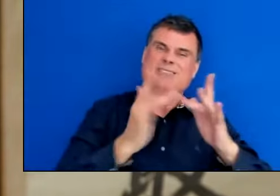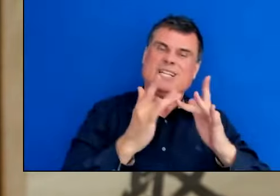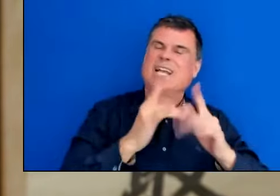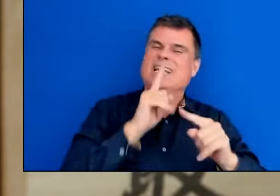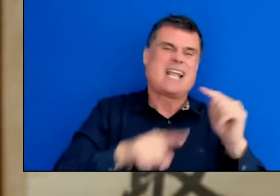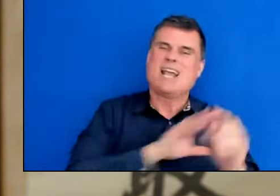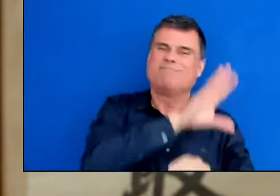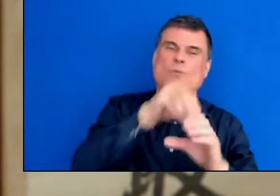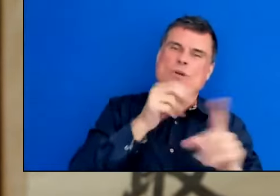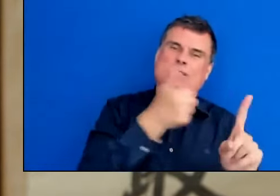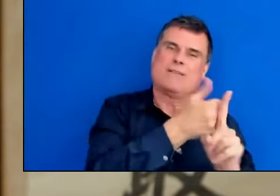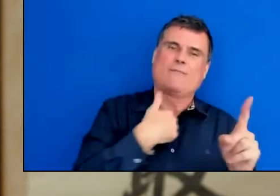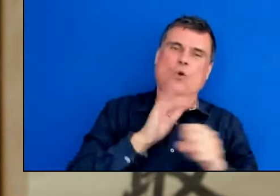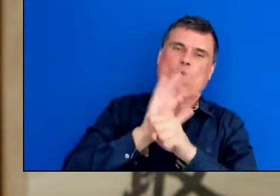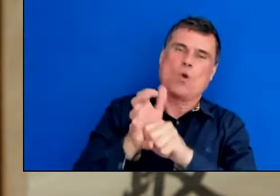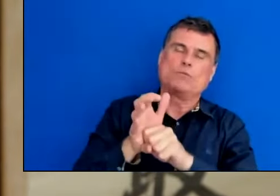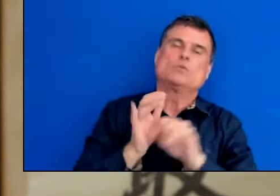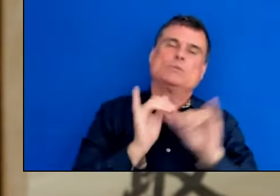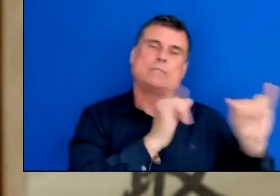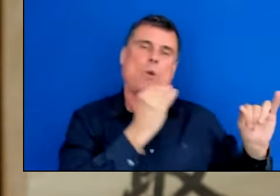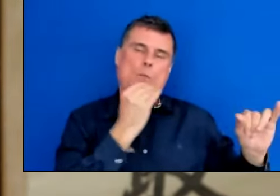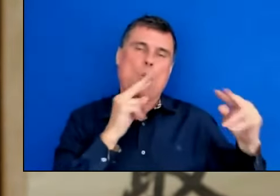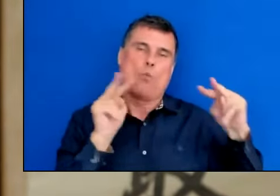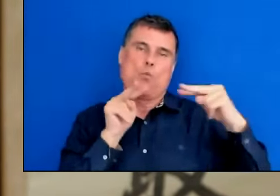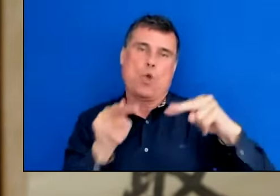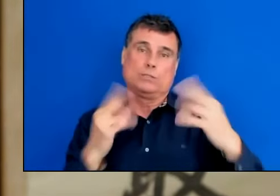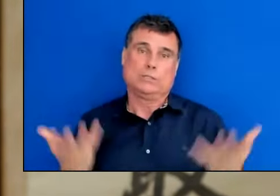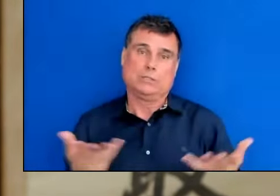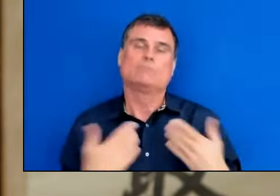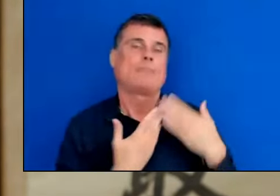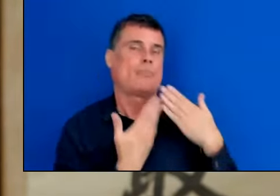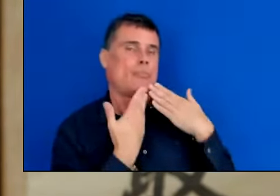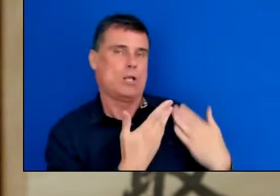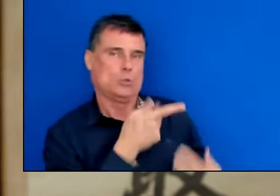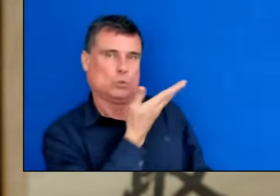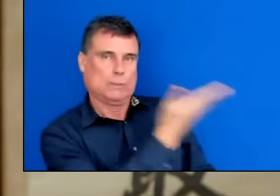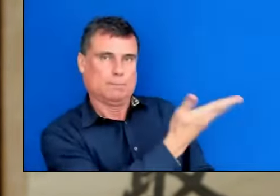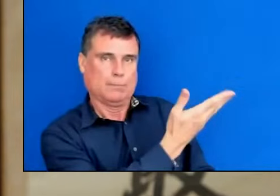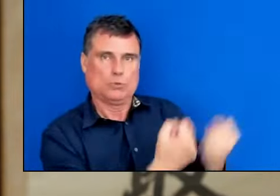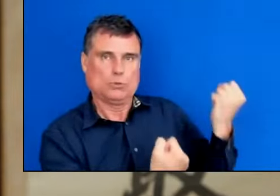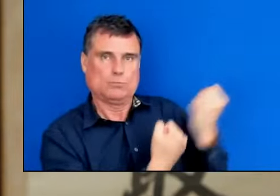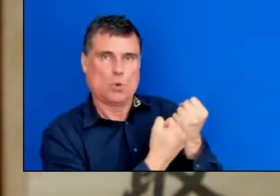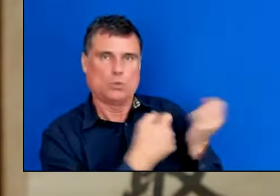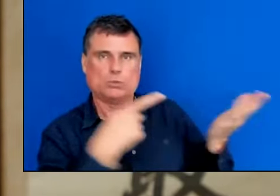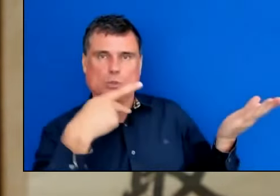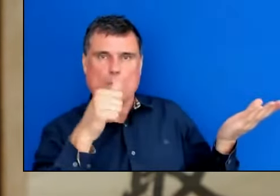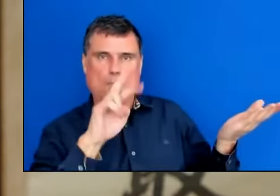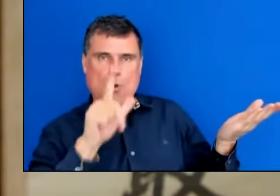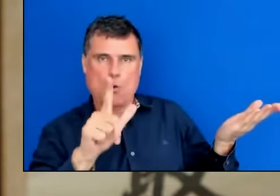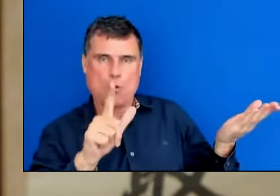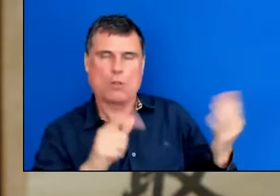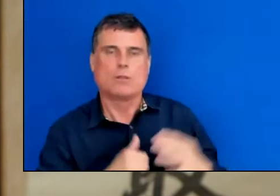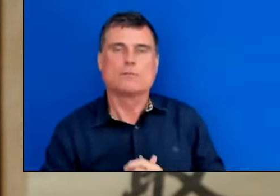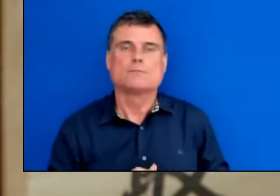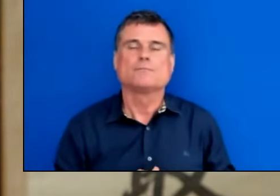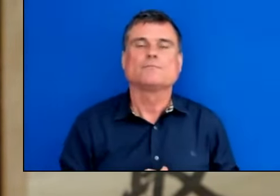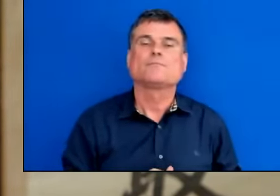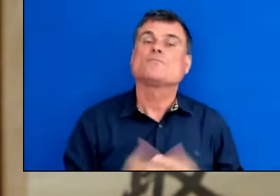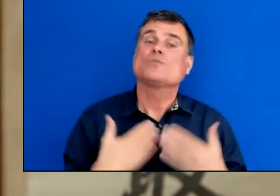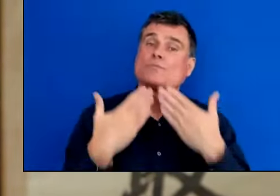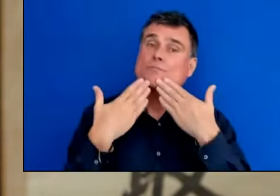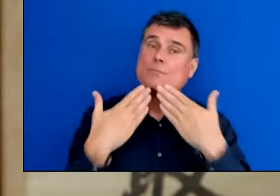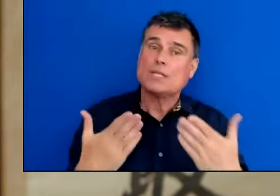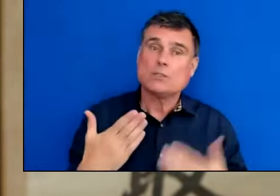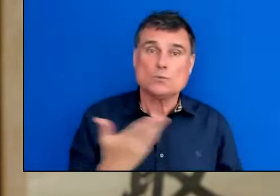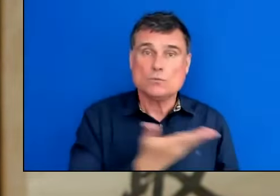your continued support as you would be standing here alongside myself to share our thanks for all those who have given